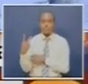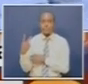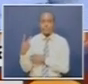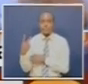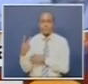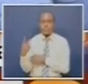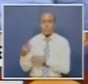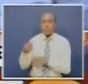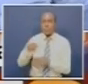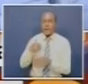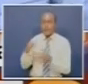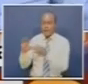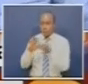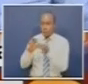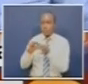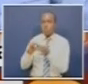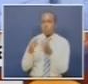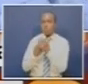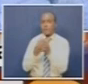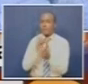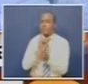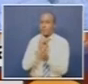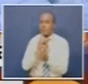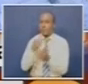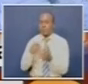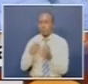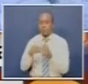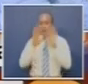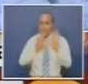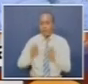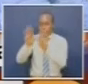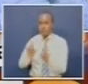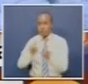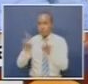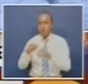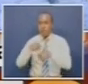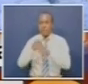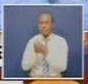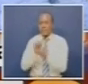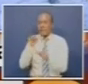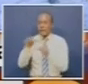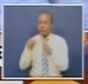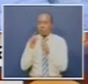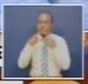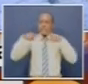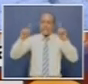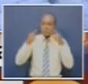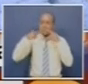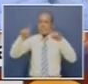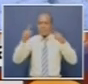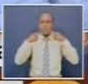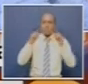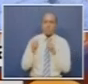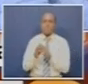we had our coalition partners say that they have gone on a popularization tour. And they have made all sorts of remarks and declarations, all kinds